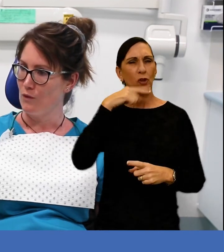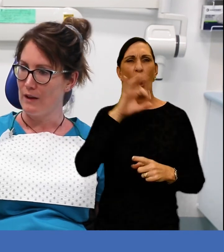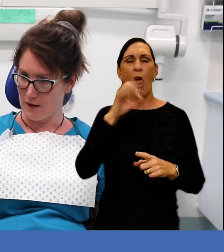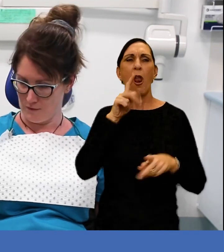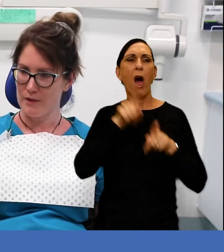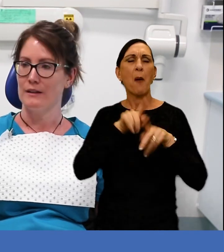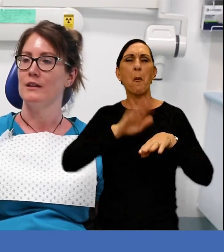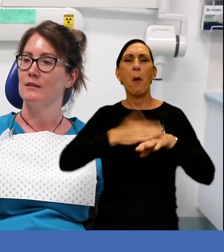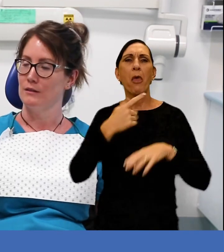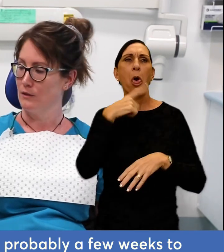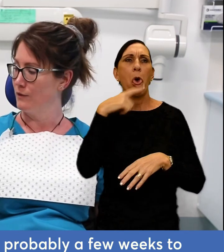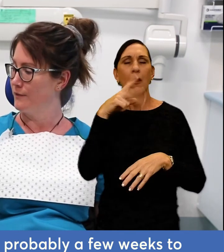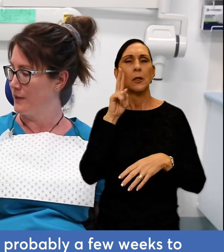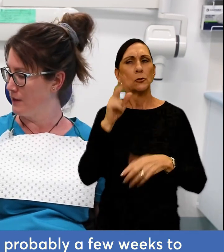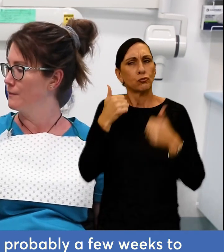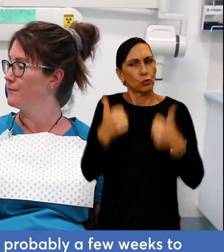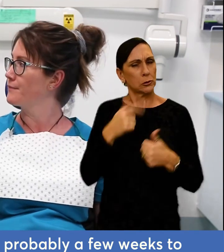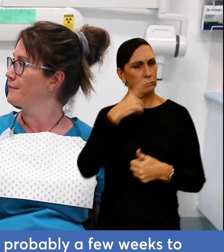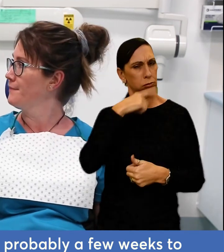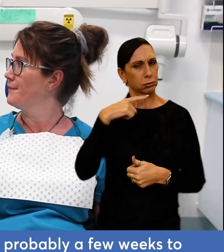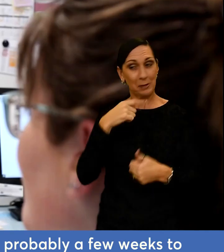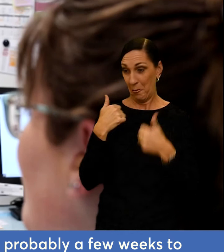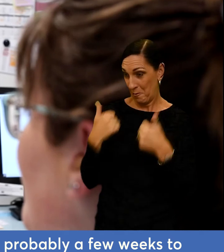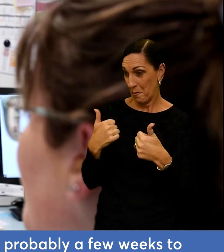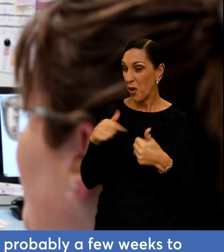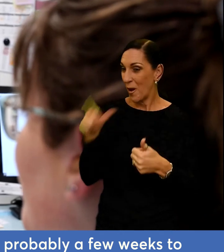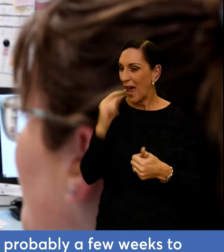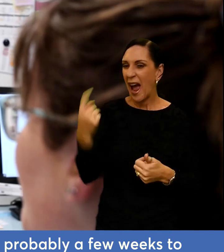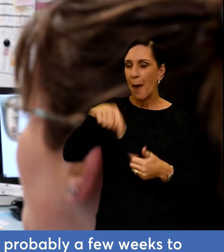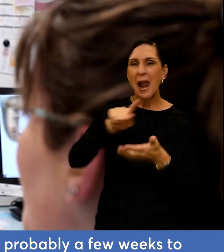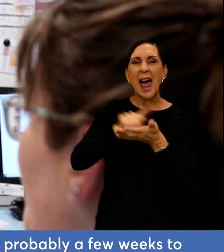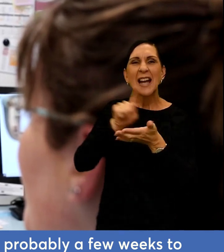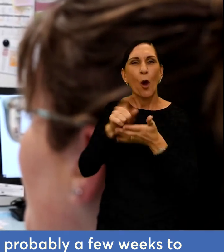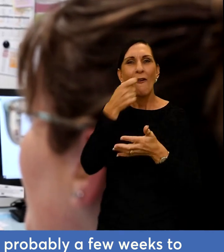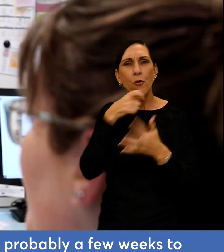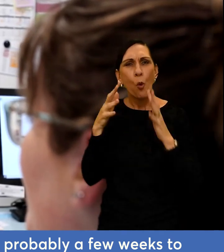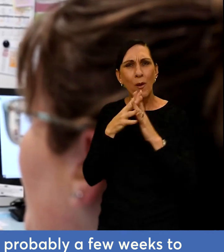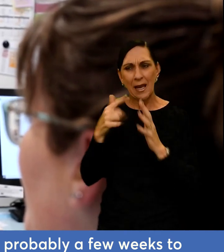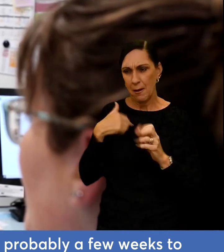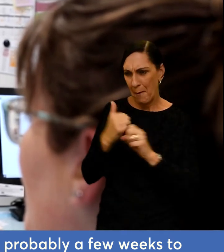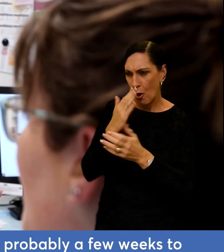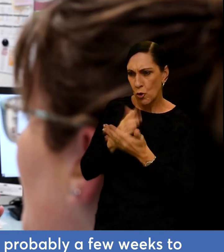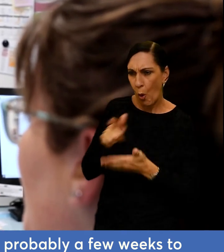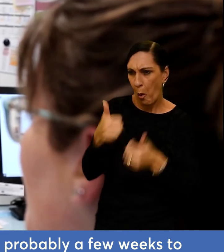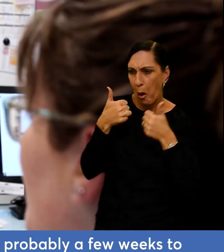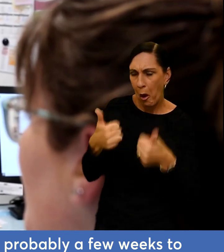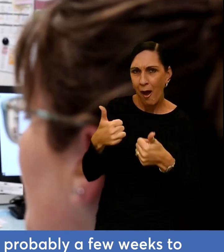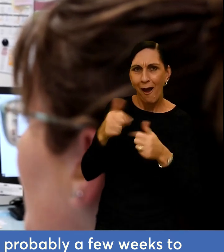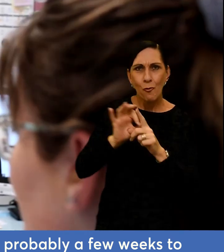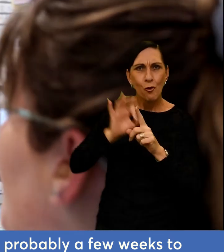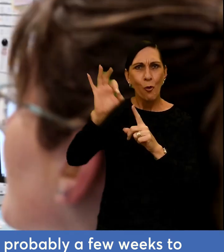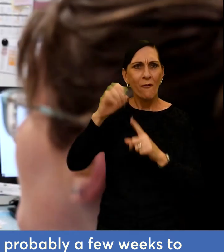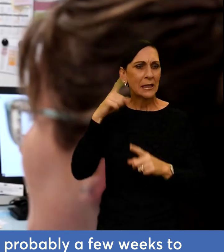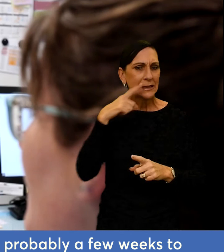little bit. Technique. Okay, great. We'll see you in probably a few weeks just to make sure that we check how